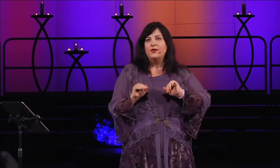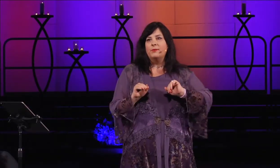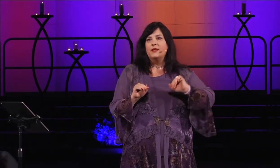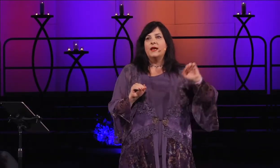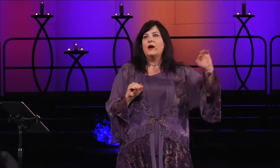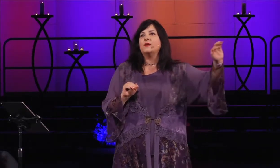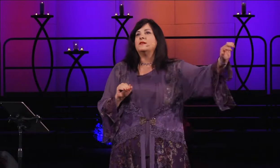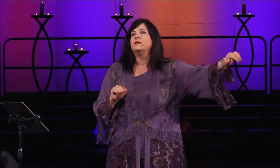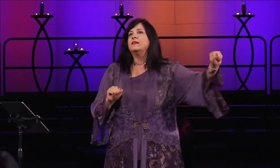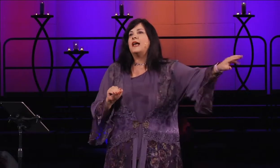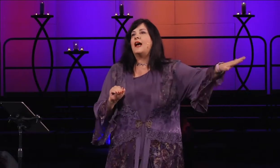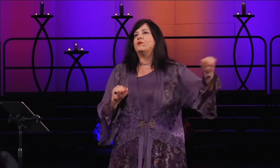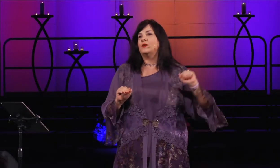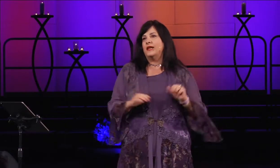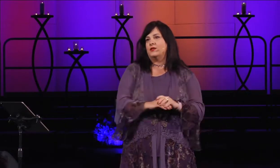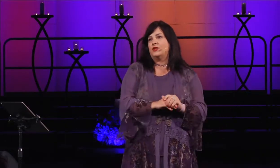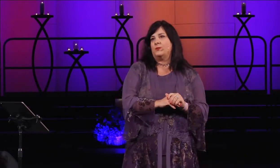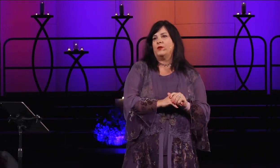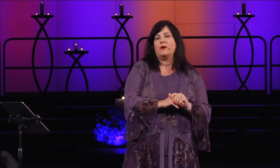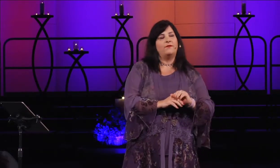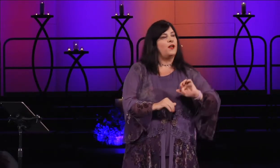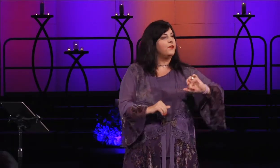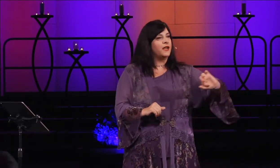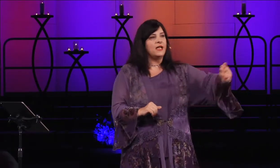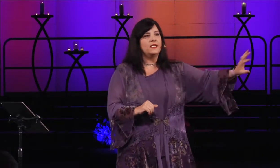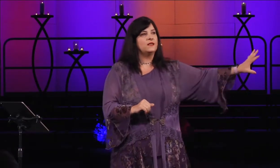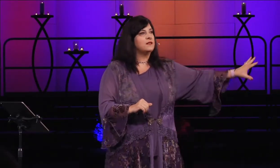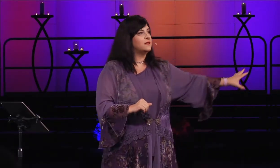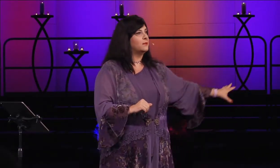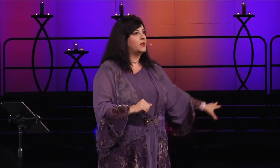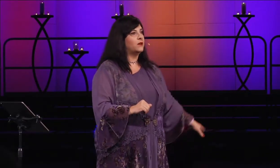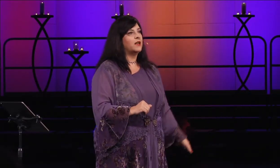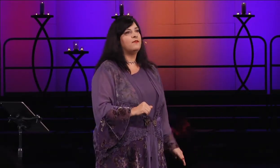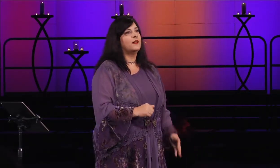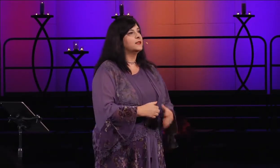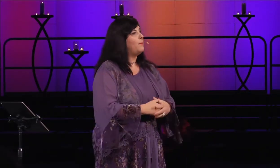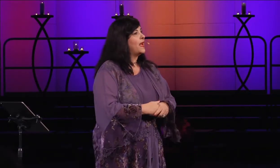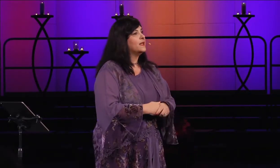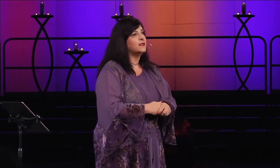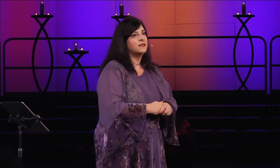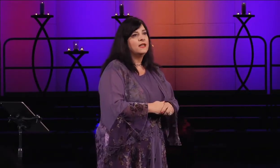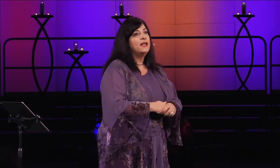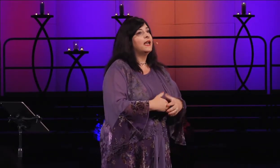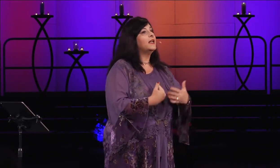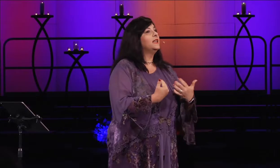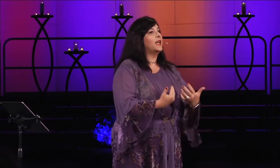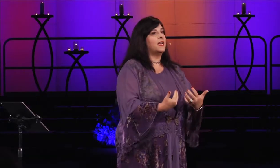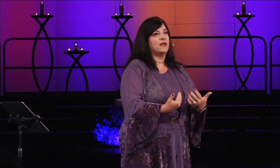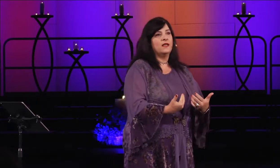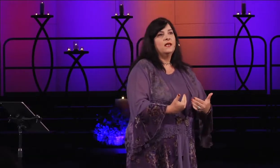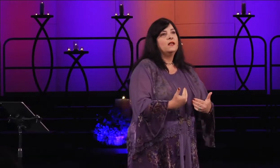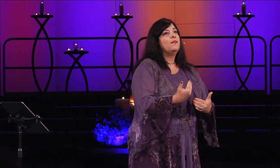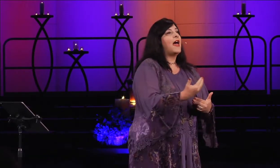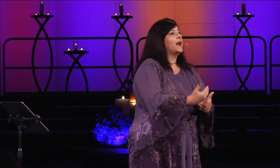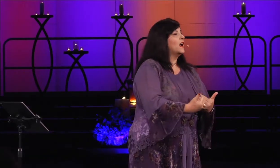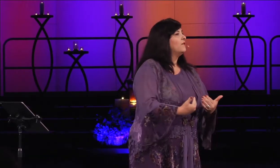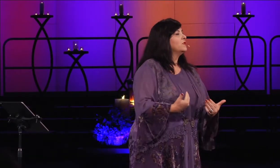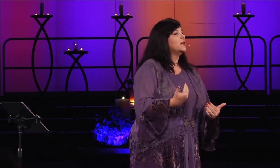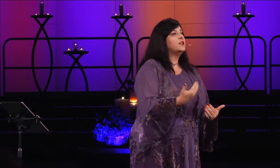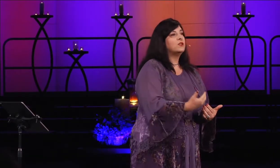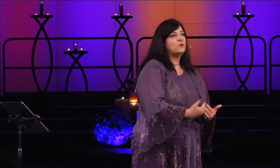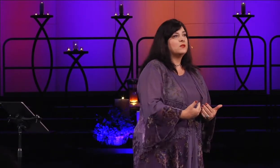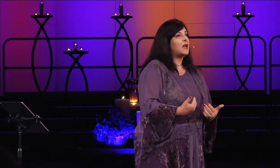each other, but that I would still get to have a relationship with my father, and he just disappeared, and I felt abandoned. And again,